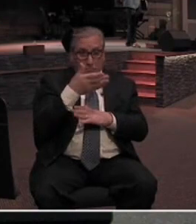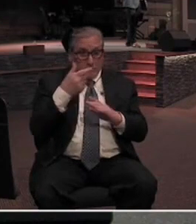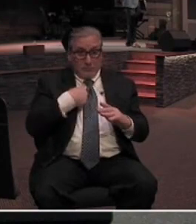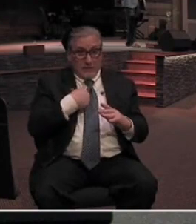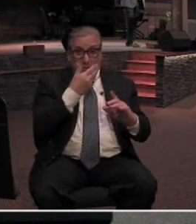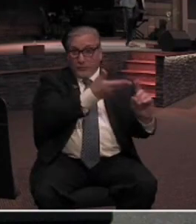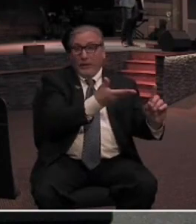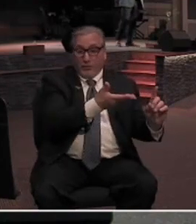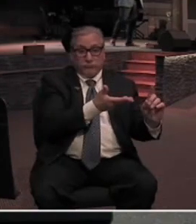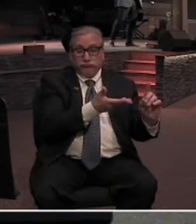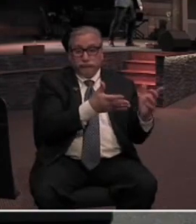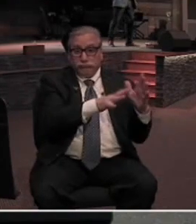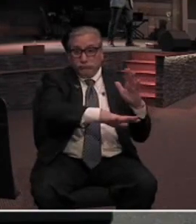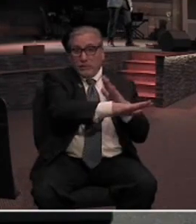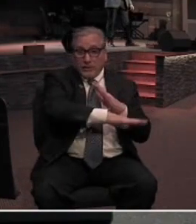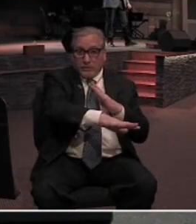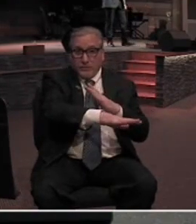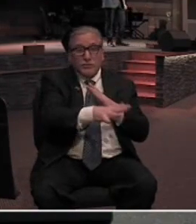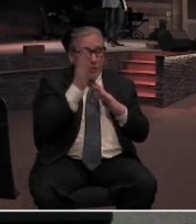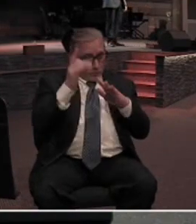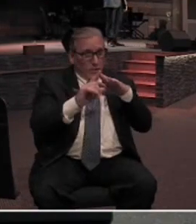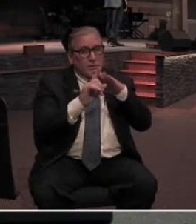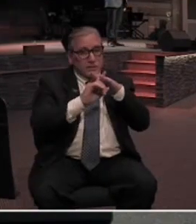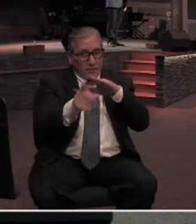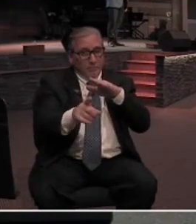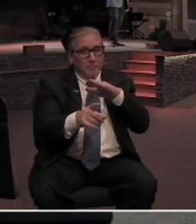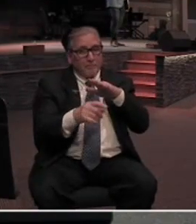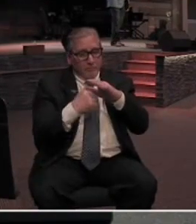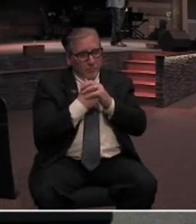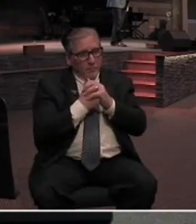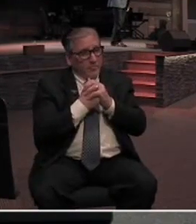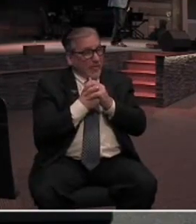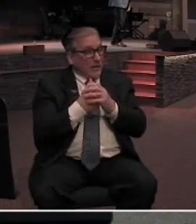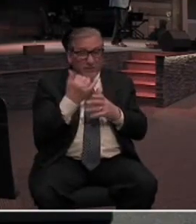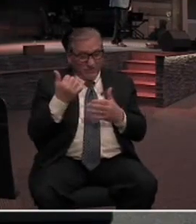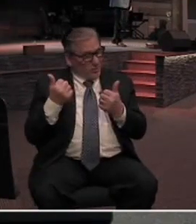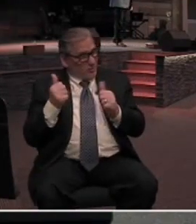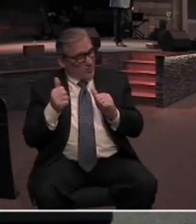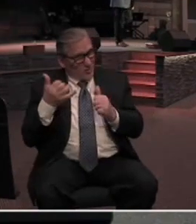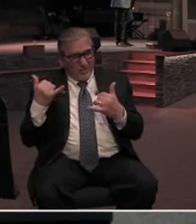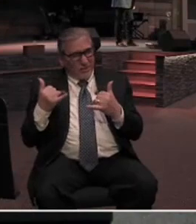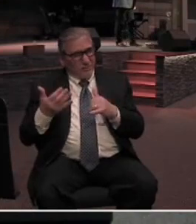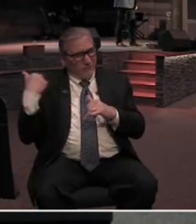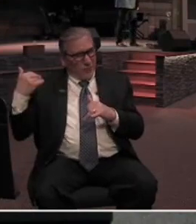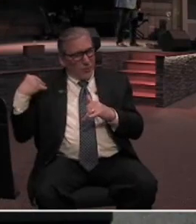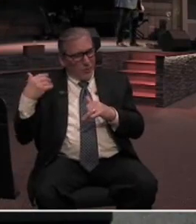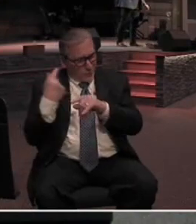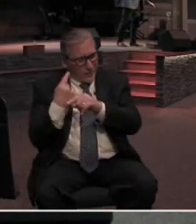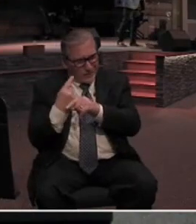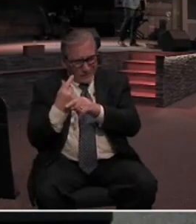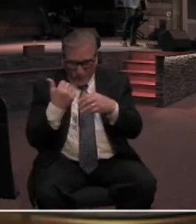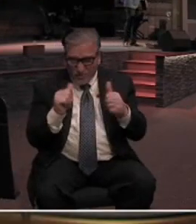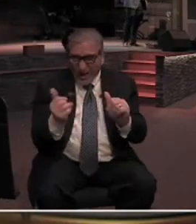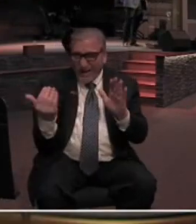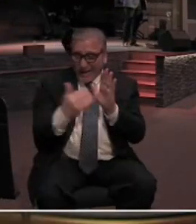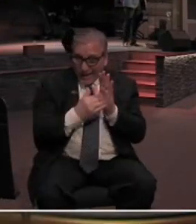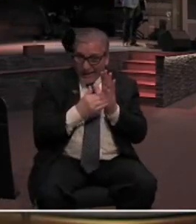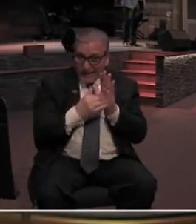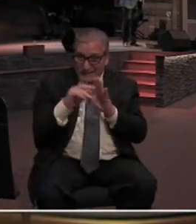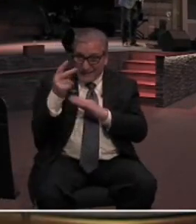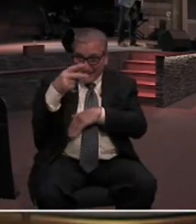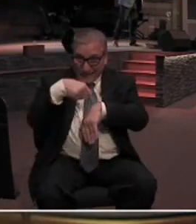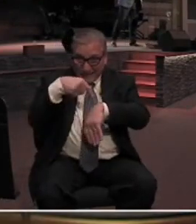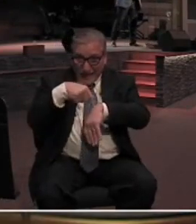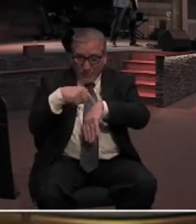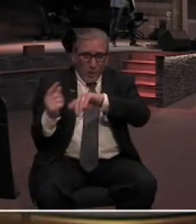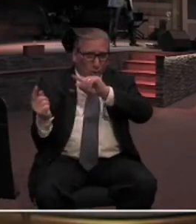Israel. So shall I escape out of his hand. David, you tried this before. You're going to try it again.